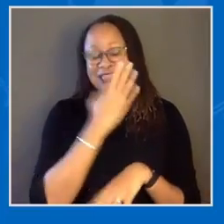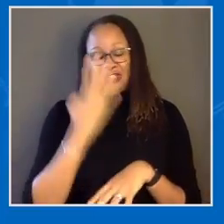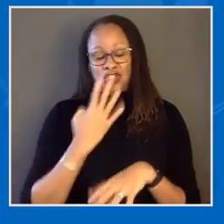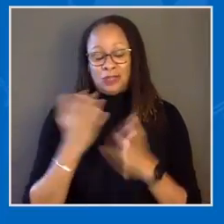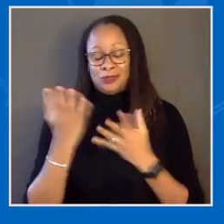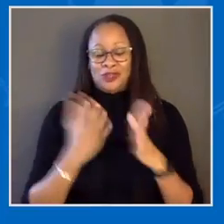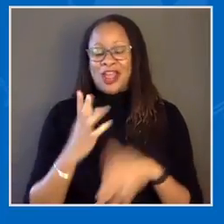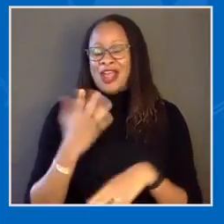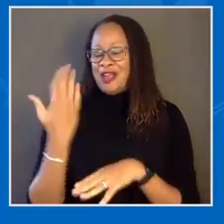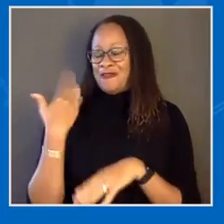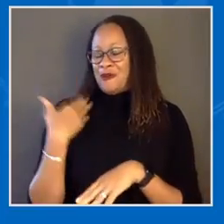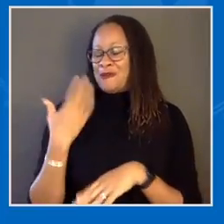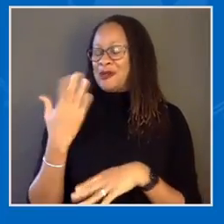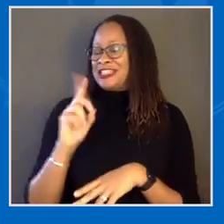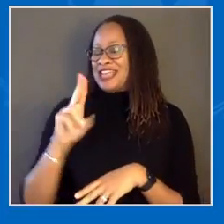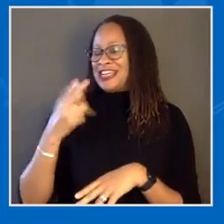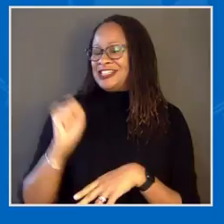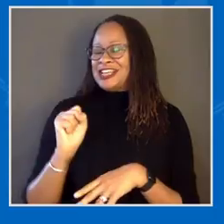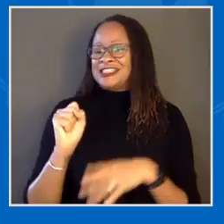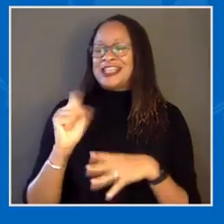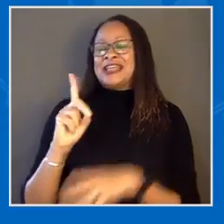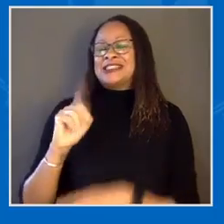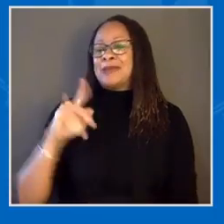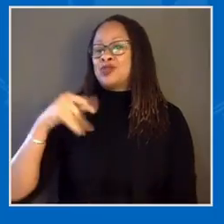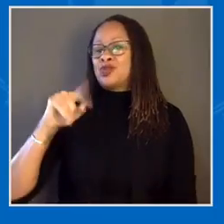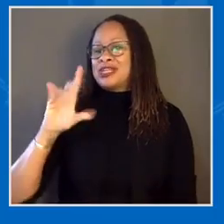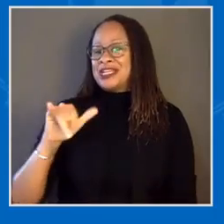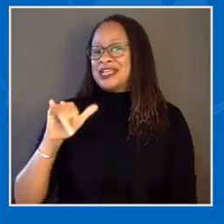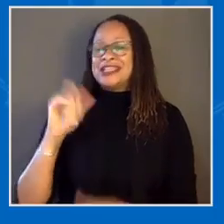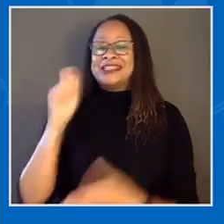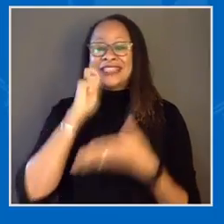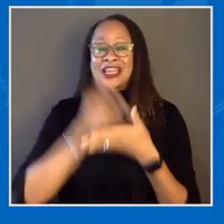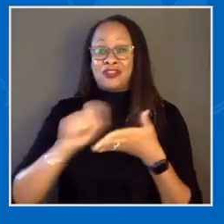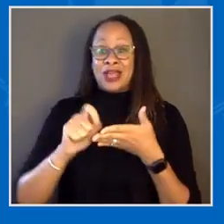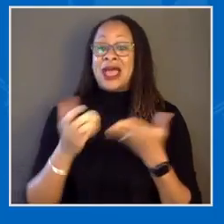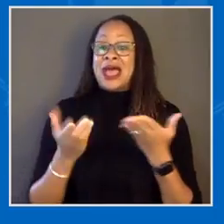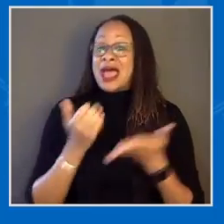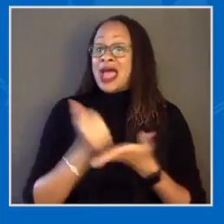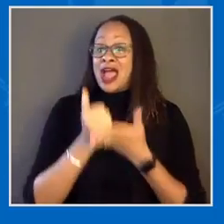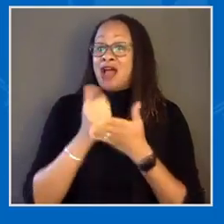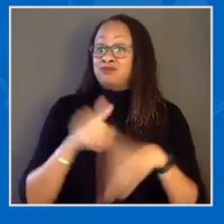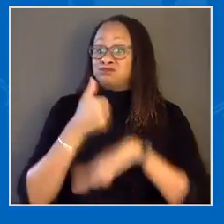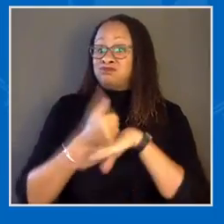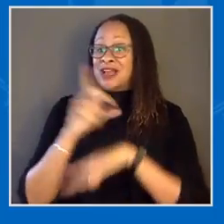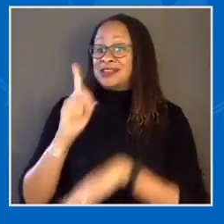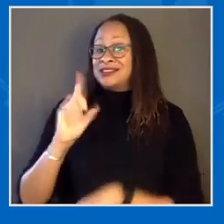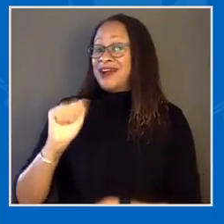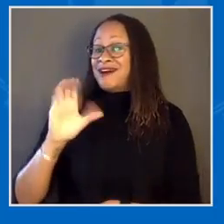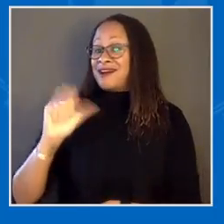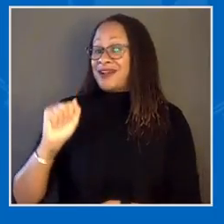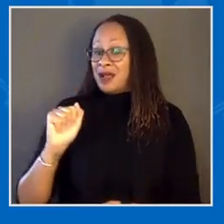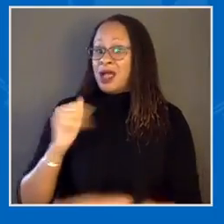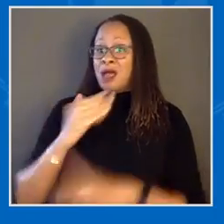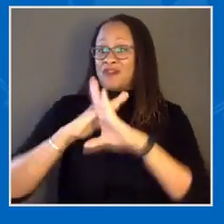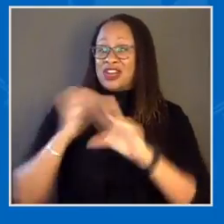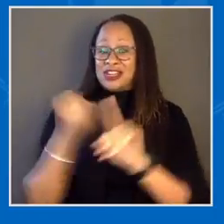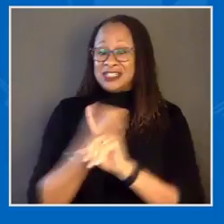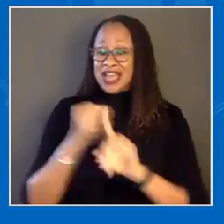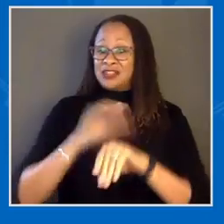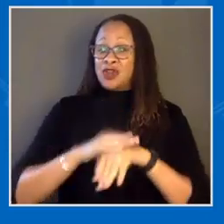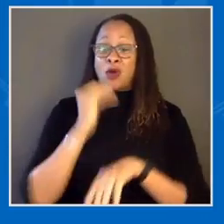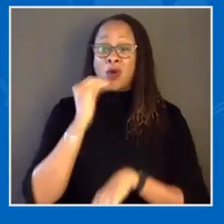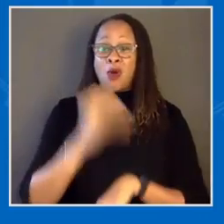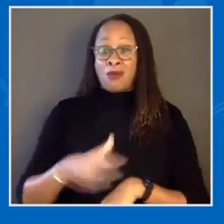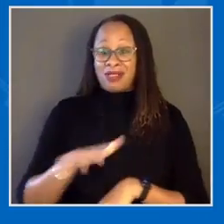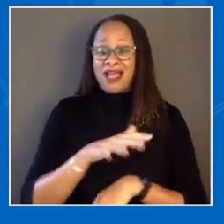deputy secretary. Helped implement DACA, prevented attacks on the homeland, enhanced our cybersecurity,